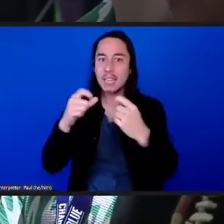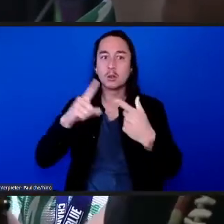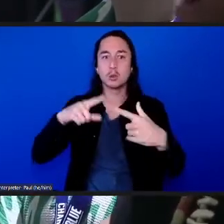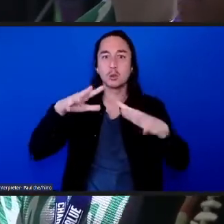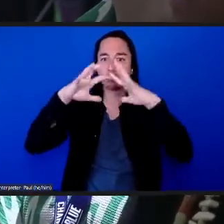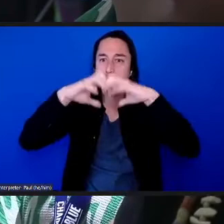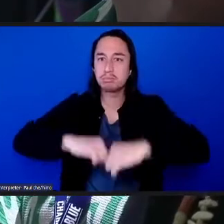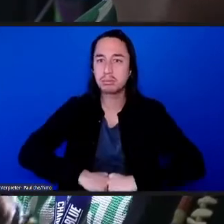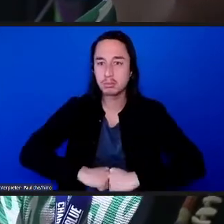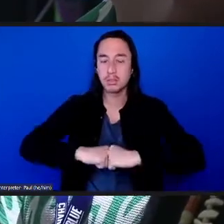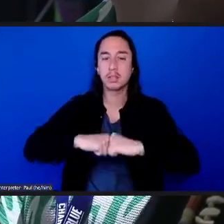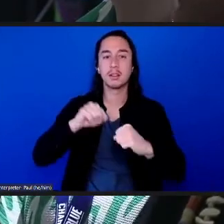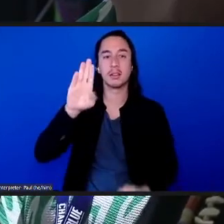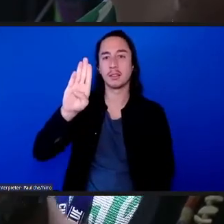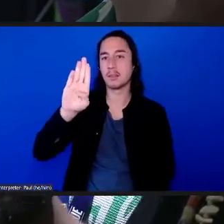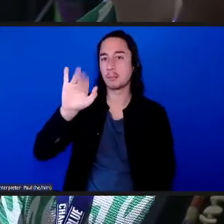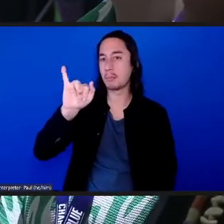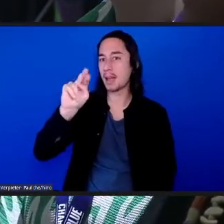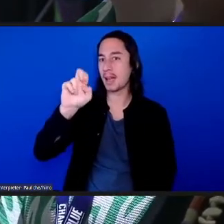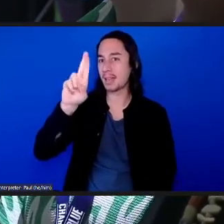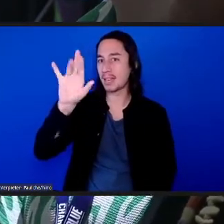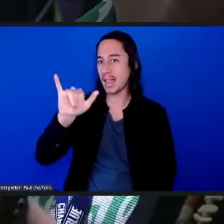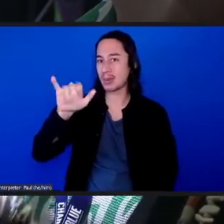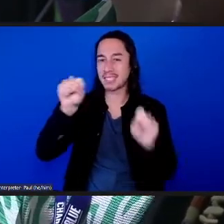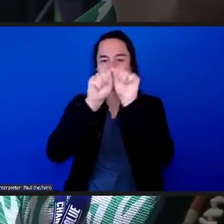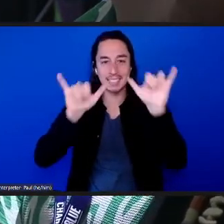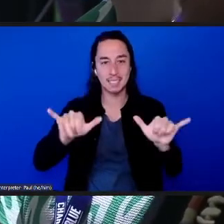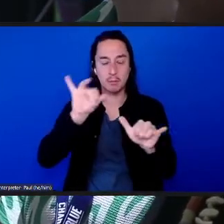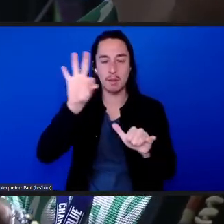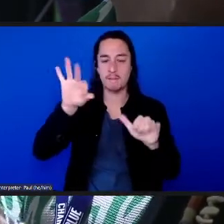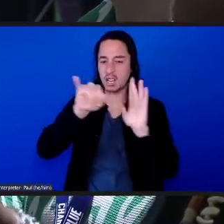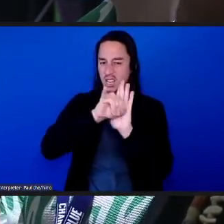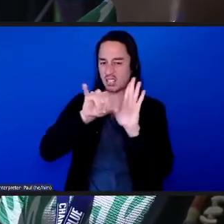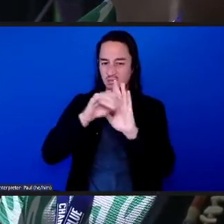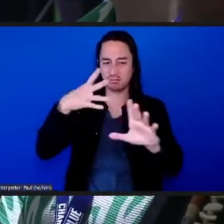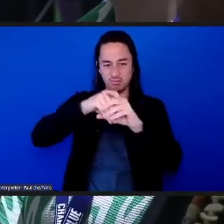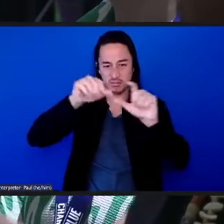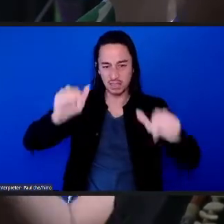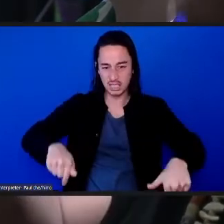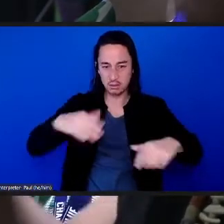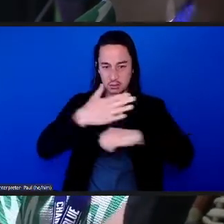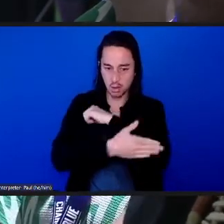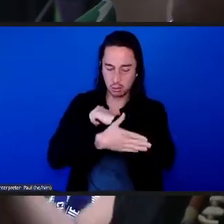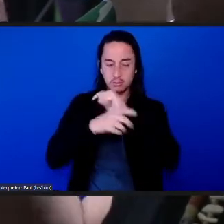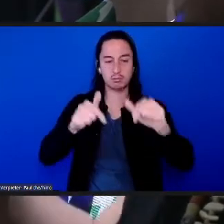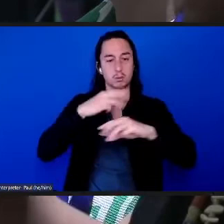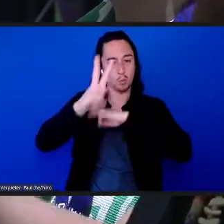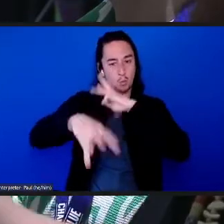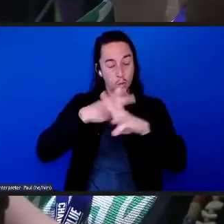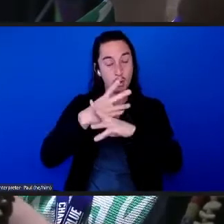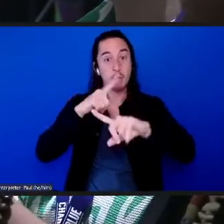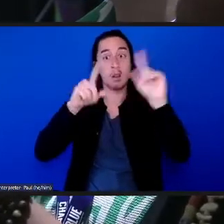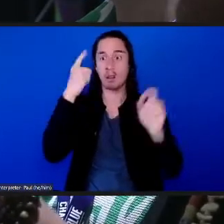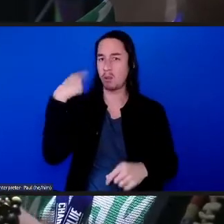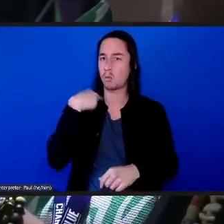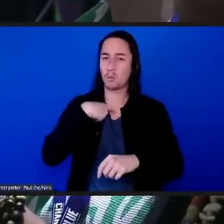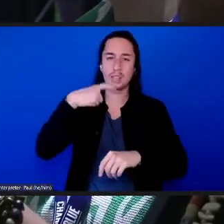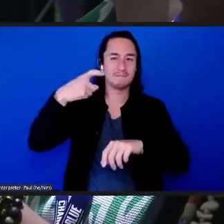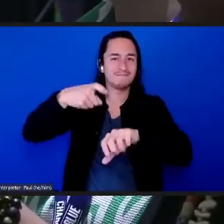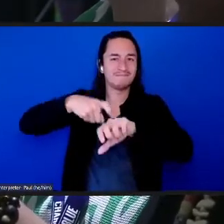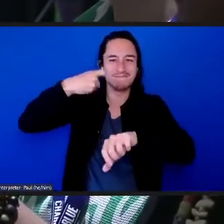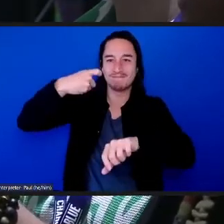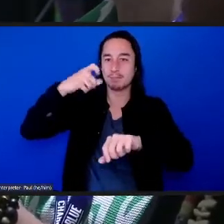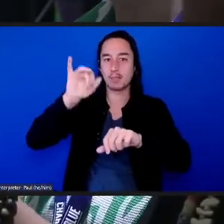dismantle the binary system of identity in this country and in this world, but we have just begun that